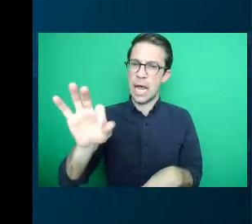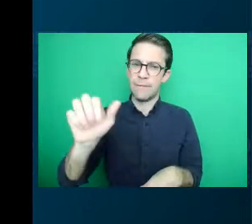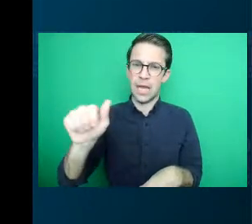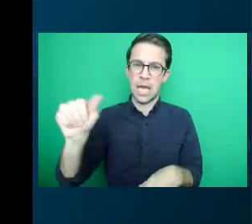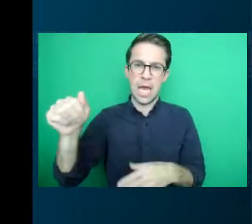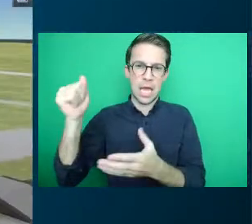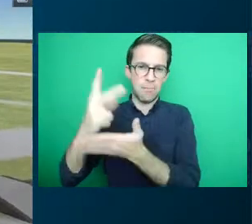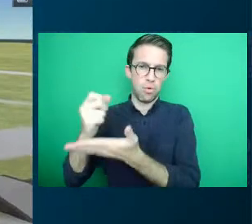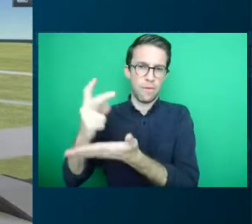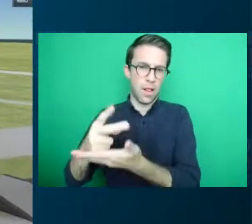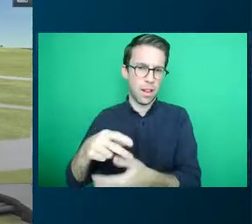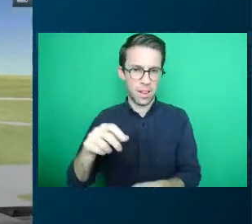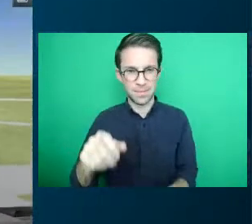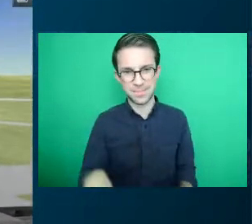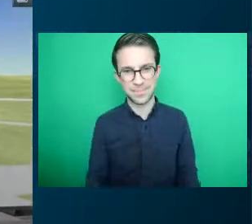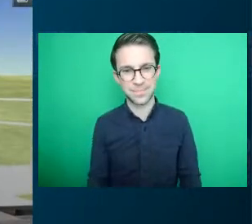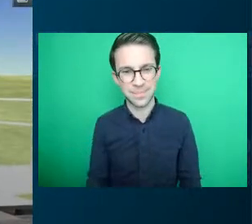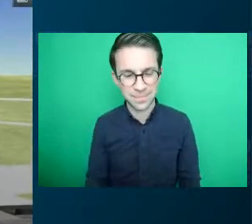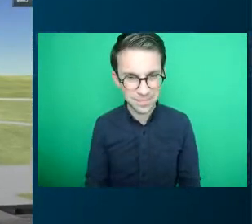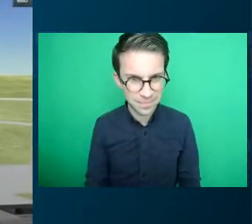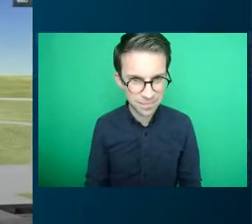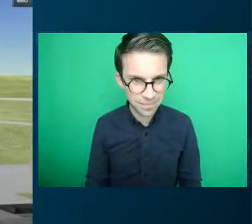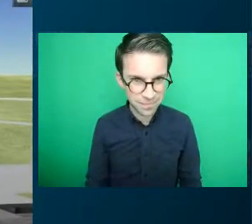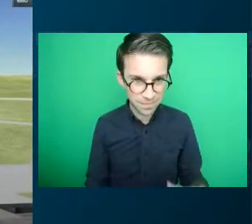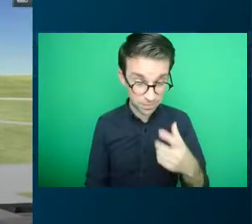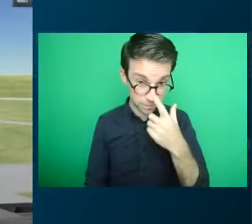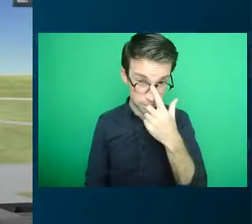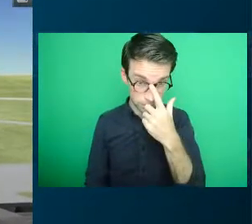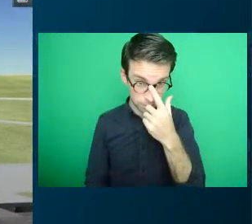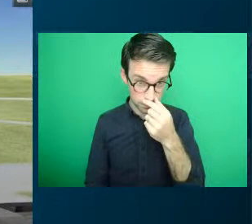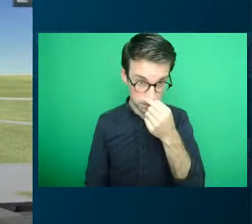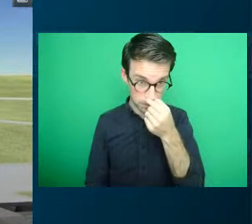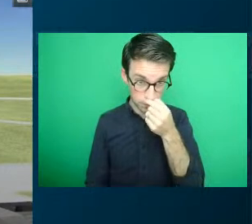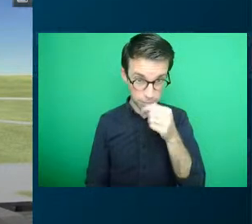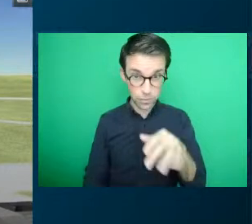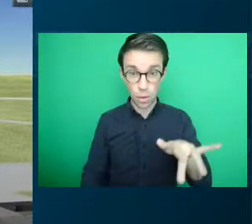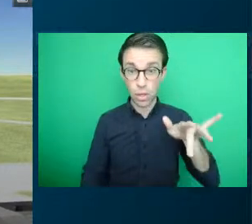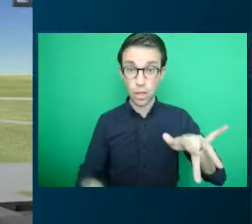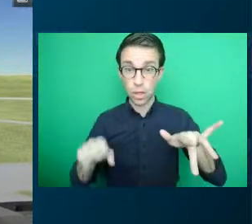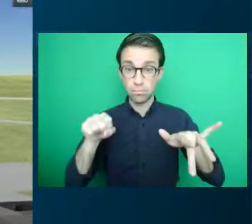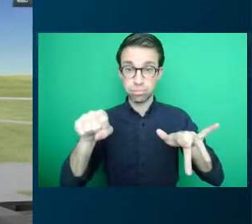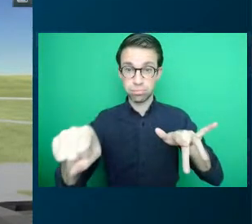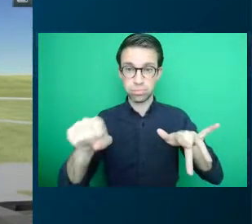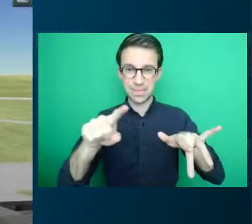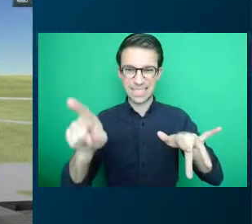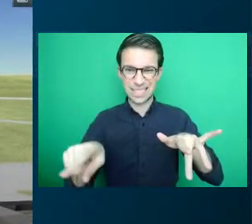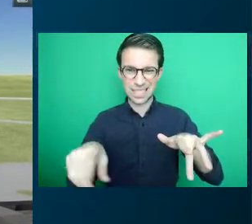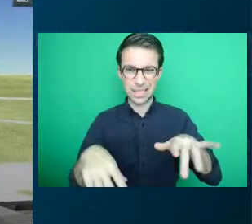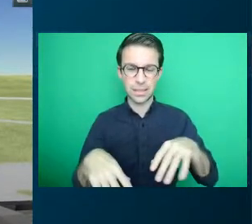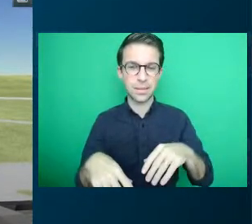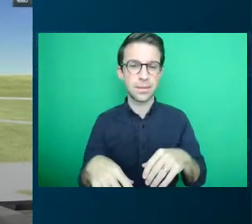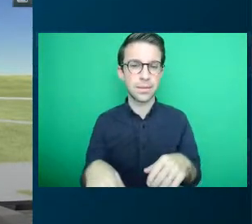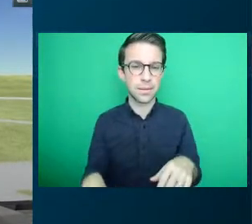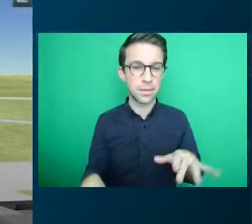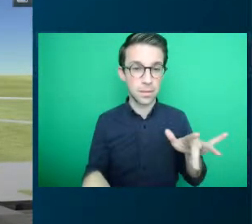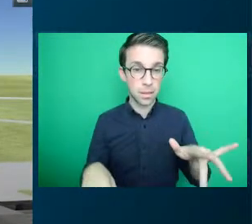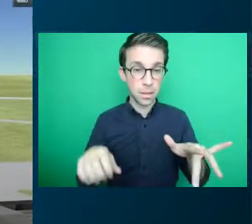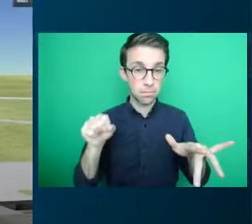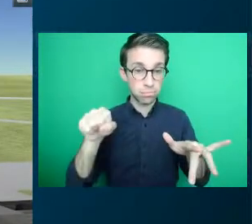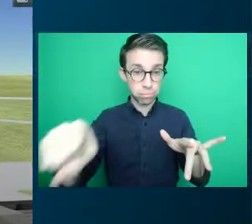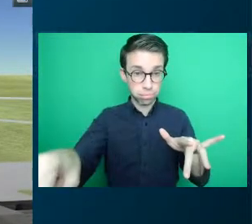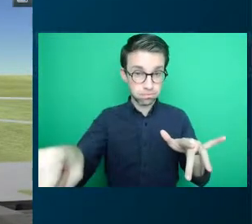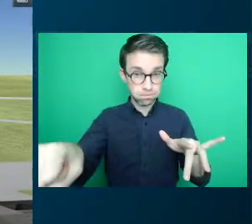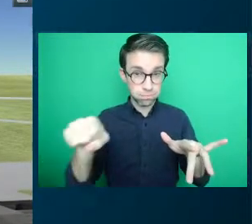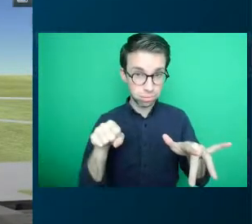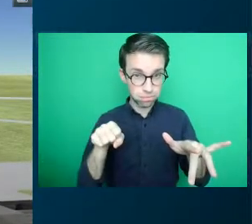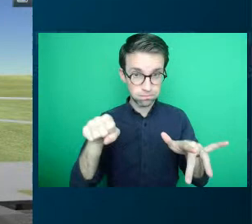you. Jeez. So let's try this. I'm going to throttle up. So it's the Z key, just goes to full throttle. You can actually see there, right? You see the throttle going